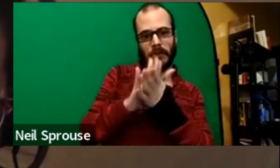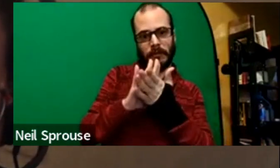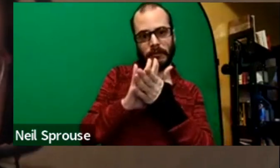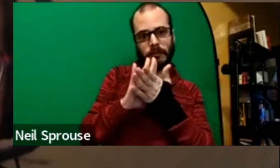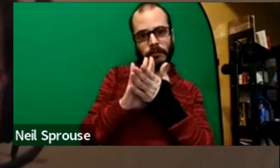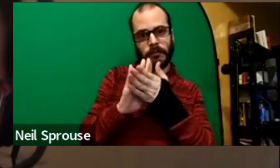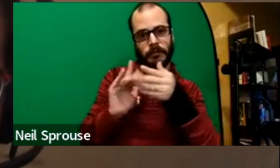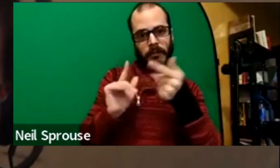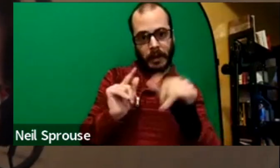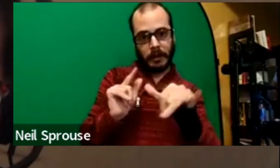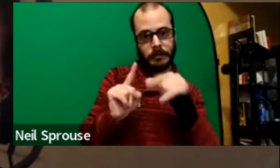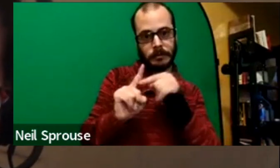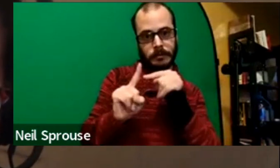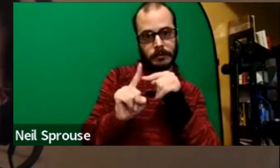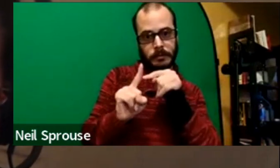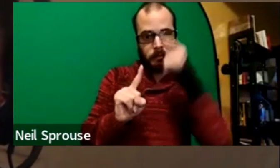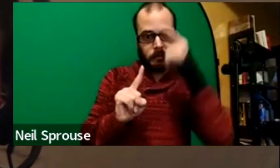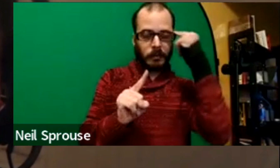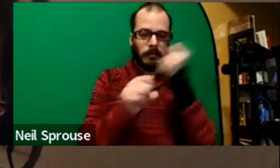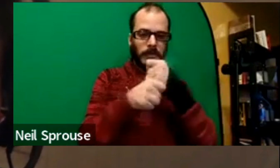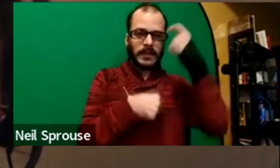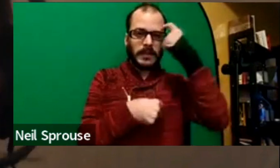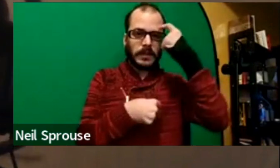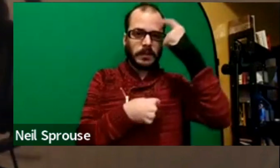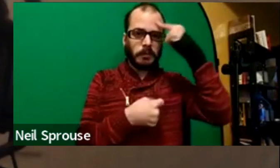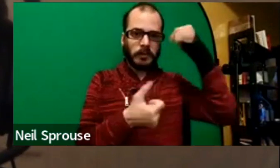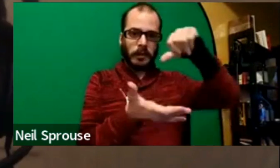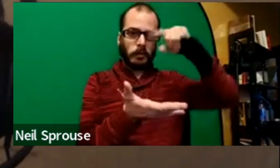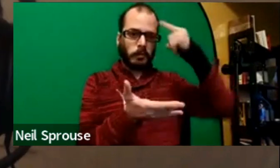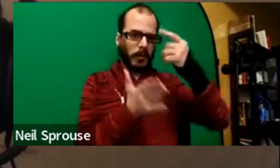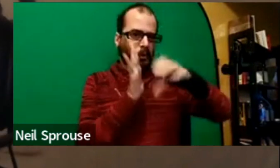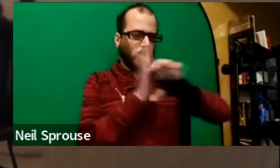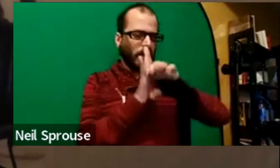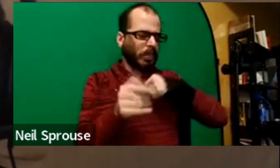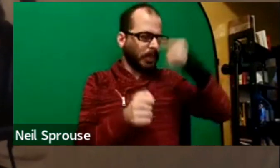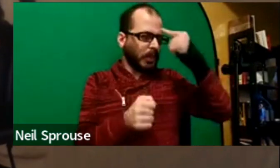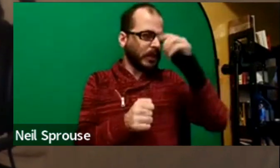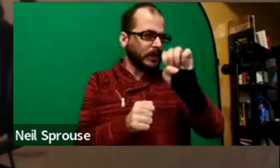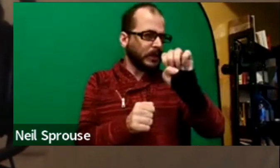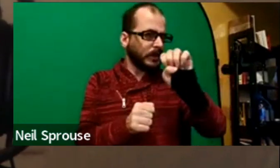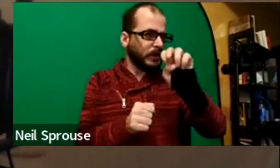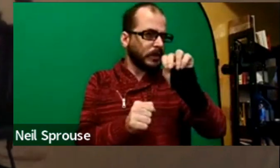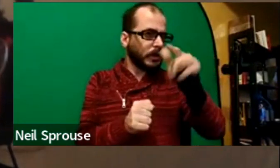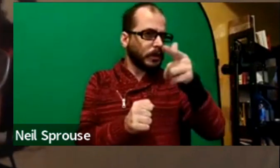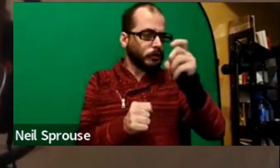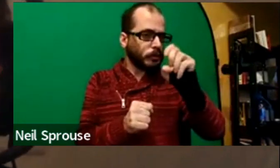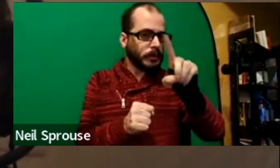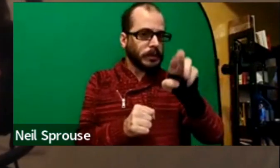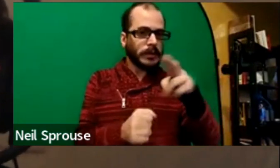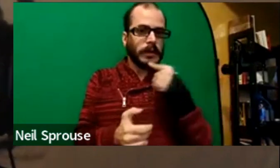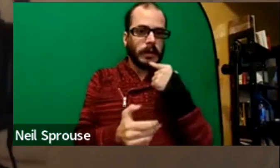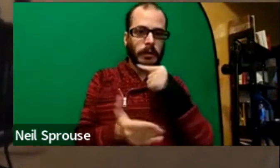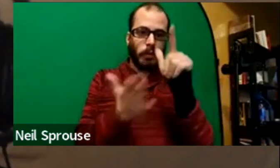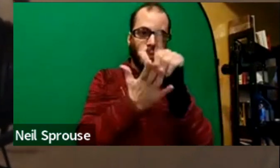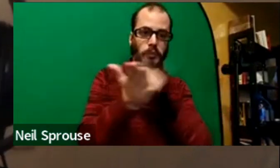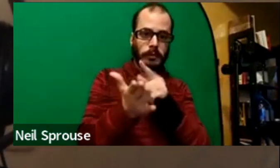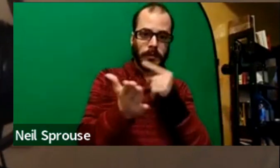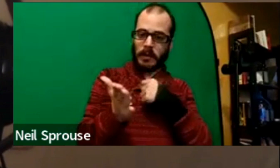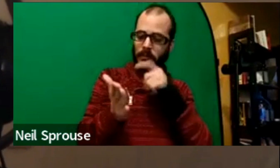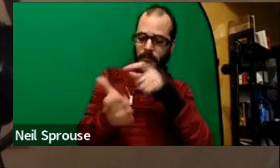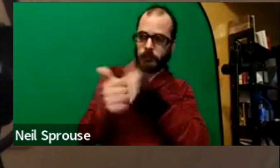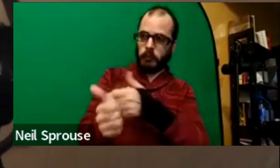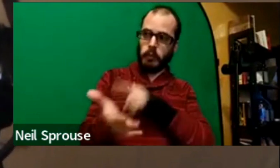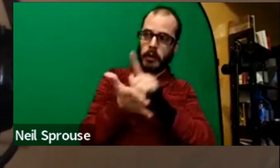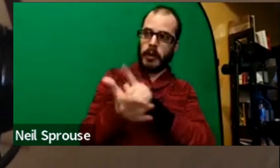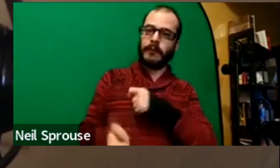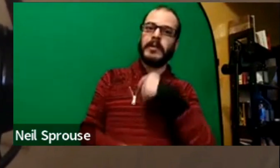was, I'm in preparation for directing Midsummer Night's Dream, and we're talking about Lysander, and possibly queering Lysander and